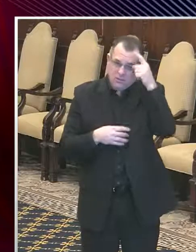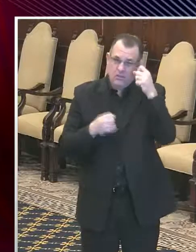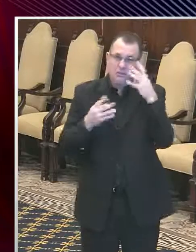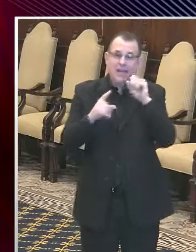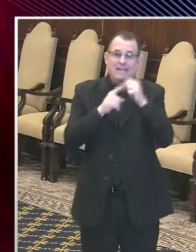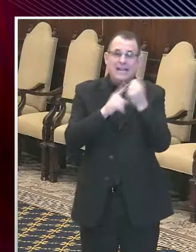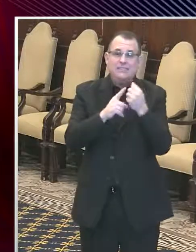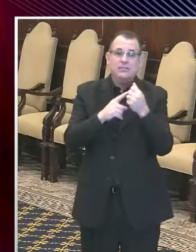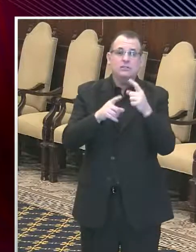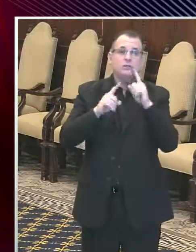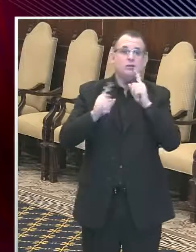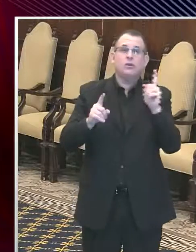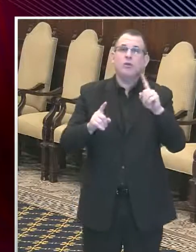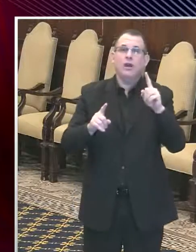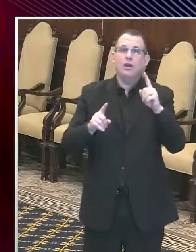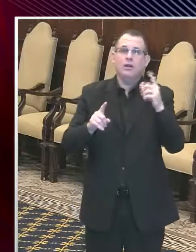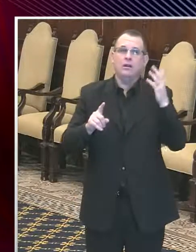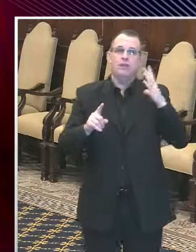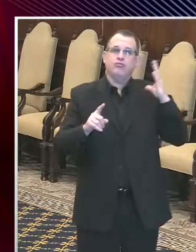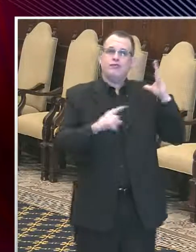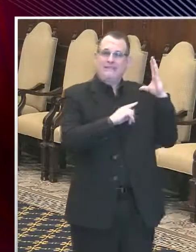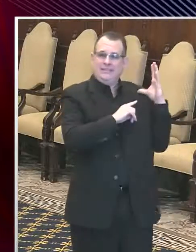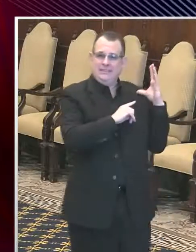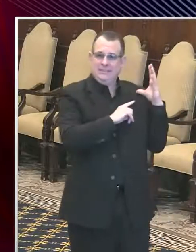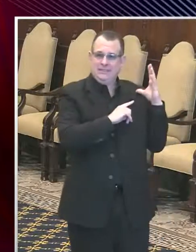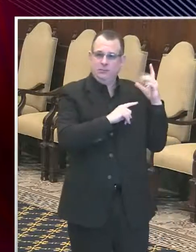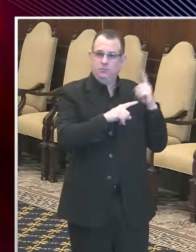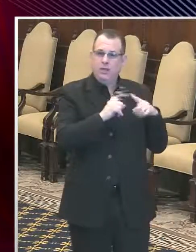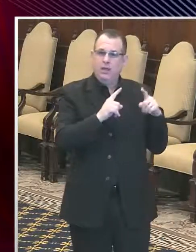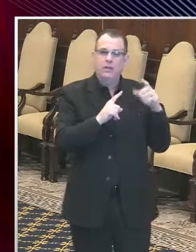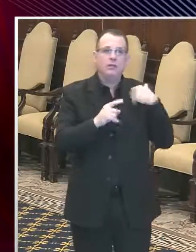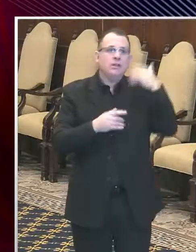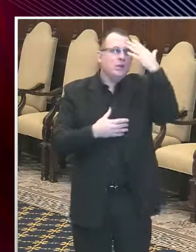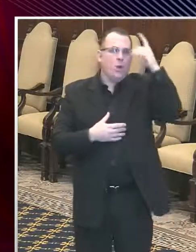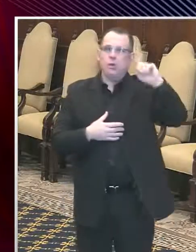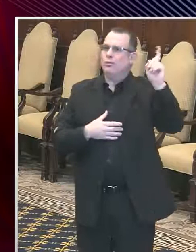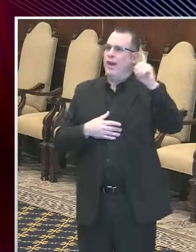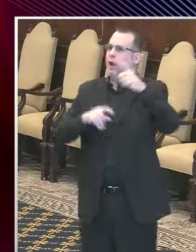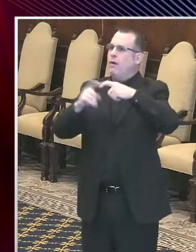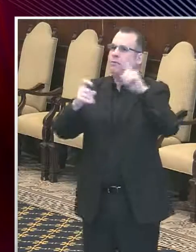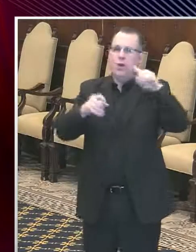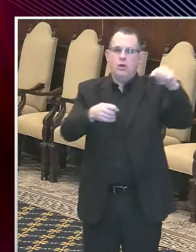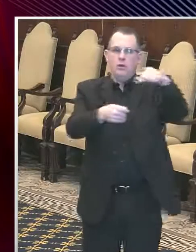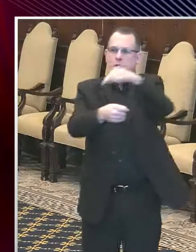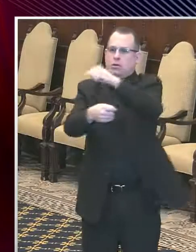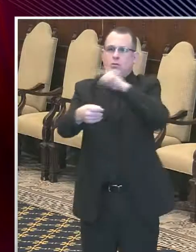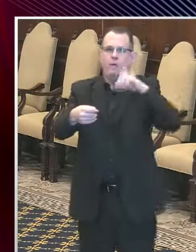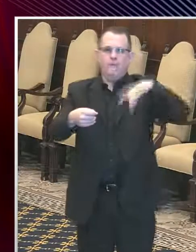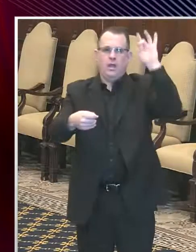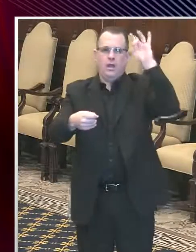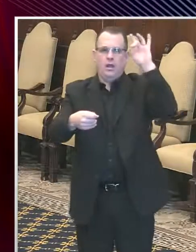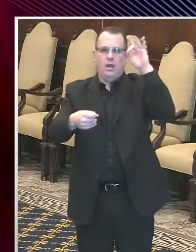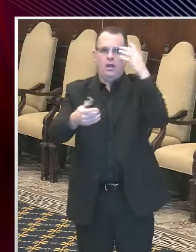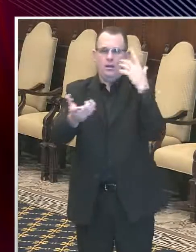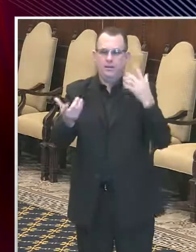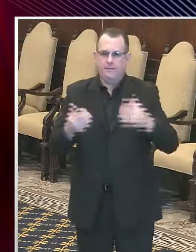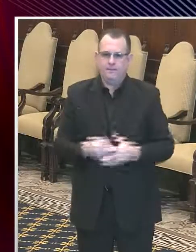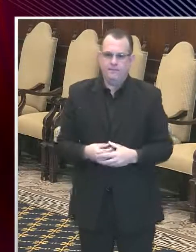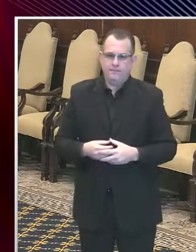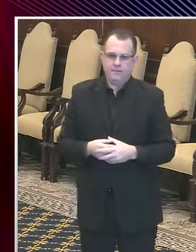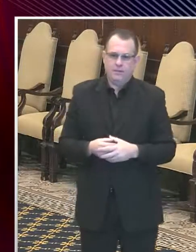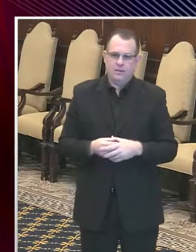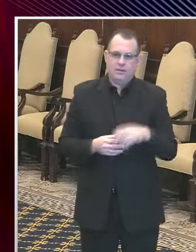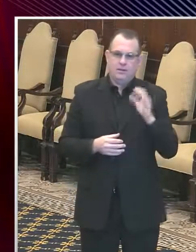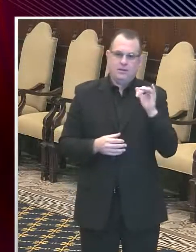department previously, but the county of residence wasn't known. And so since that time, the data has been cleaned up and